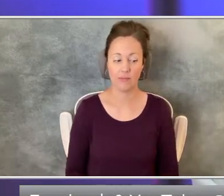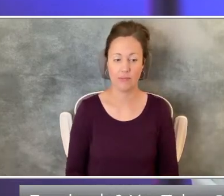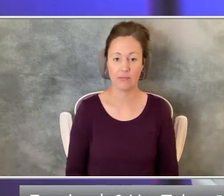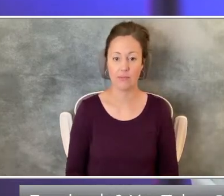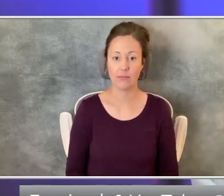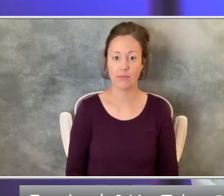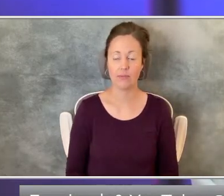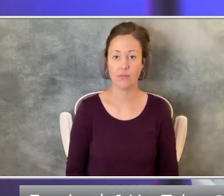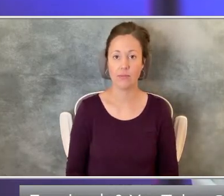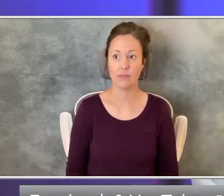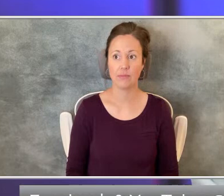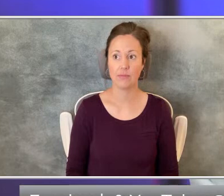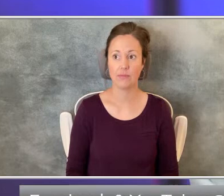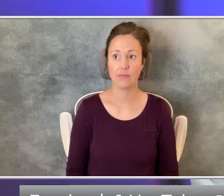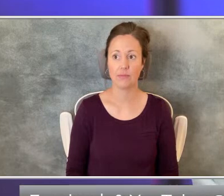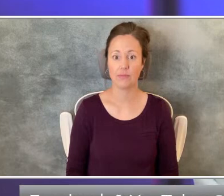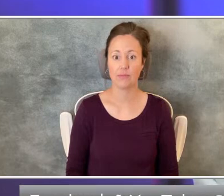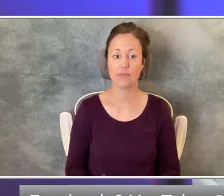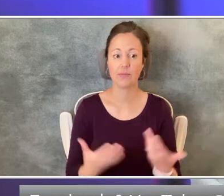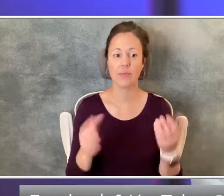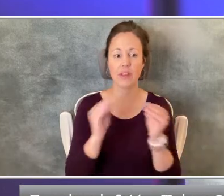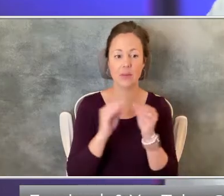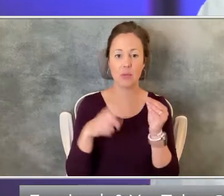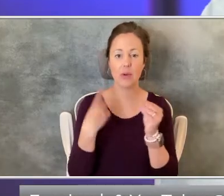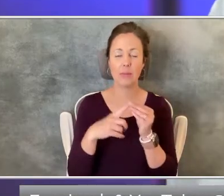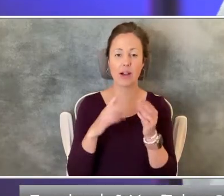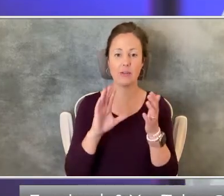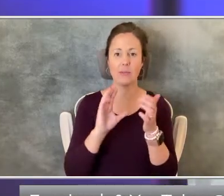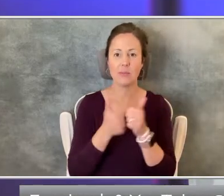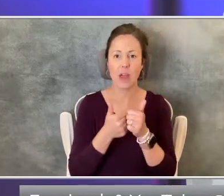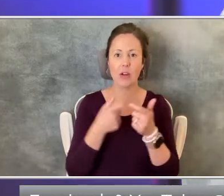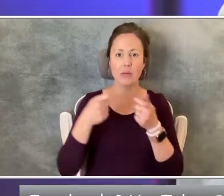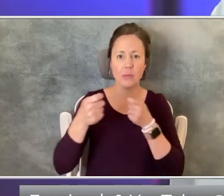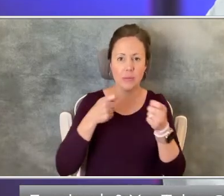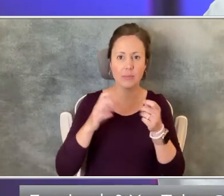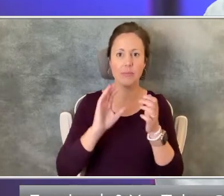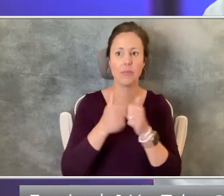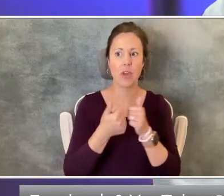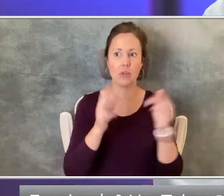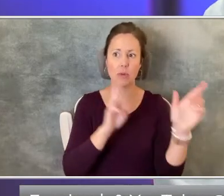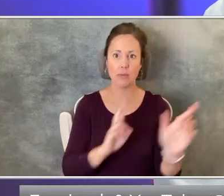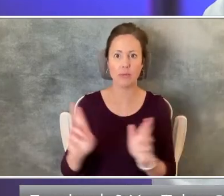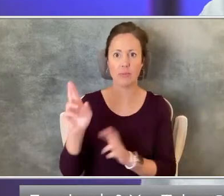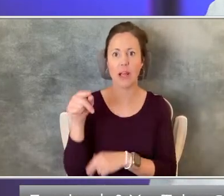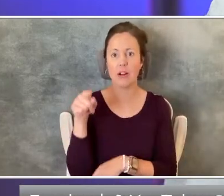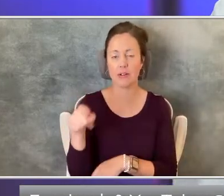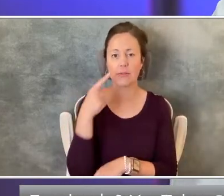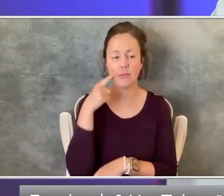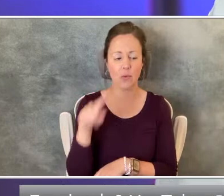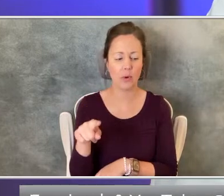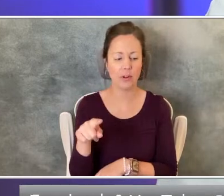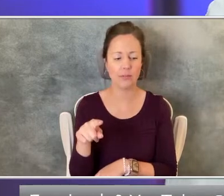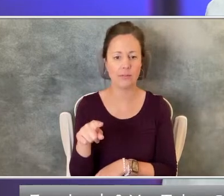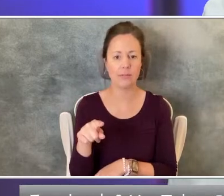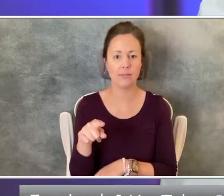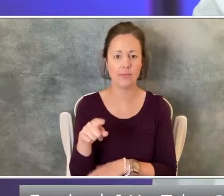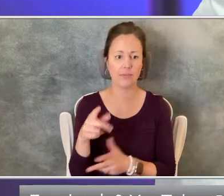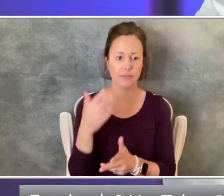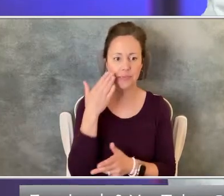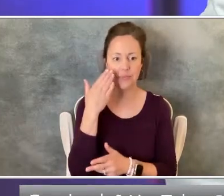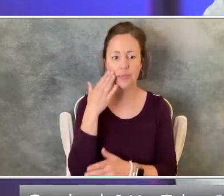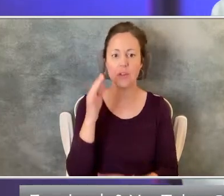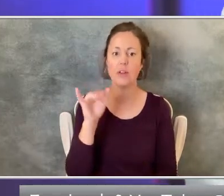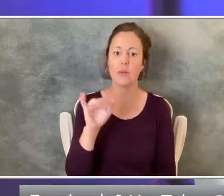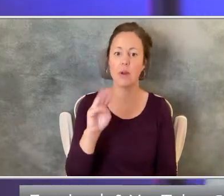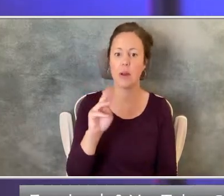It's just more how do we manage him perioperatively and how do we prepare him for the onslaught of immunosuppression and then the next steps